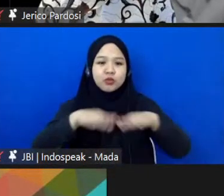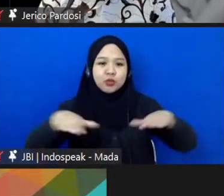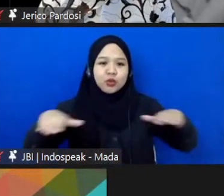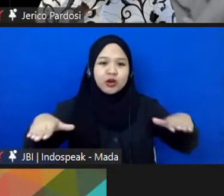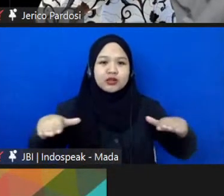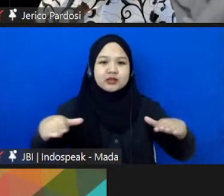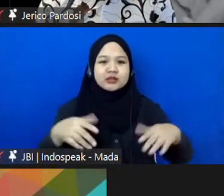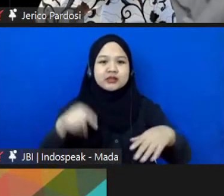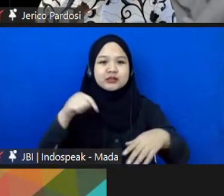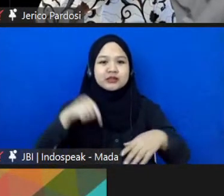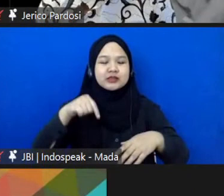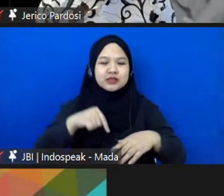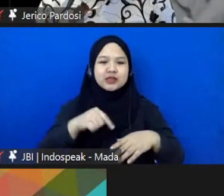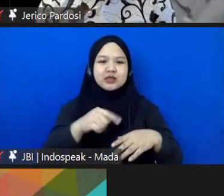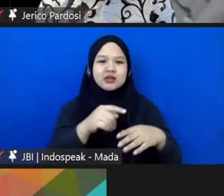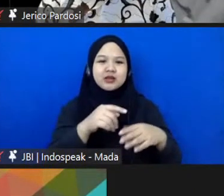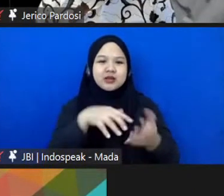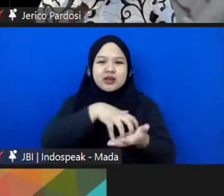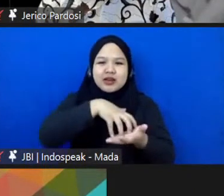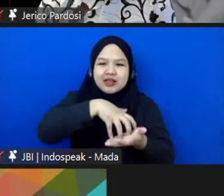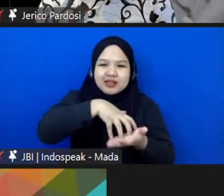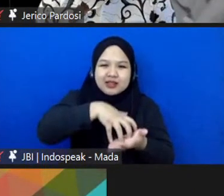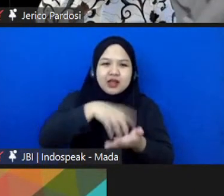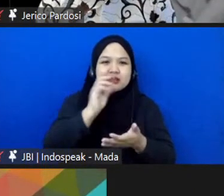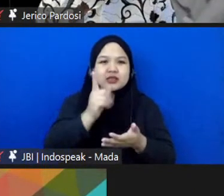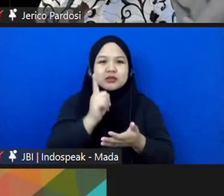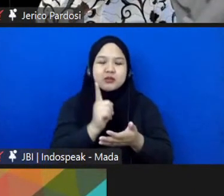Pasung survivors during the pandemic.